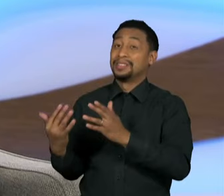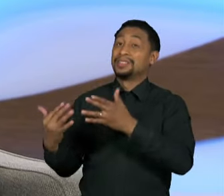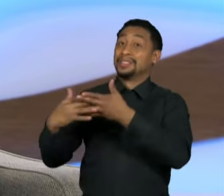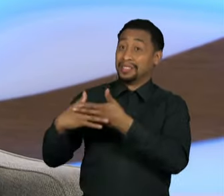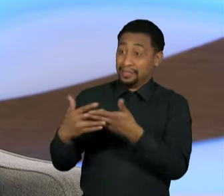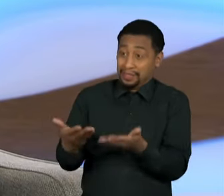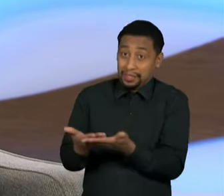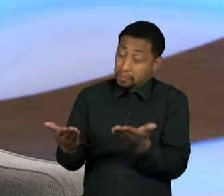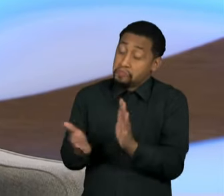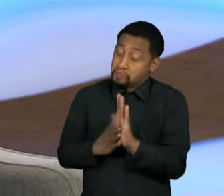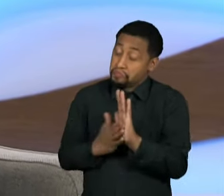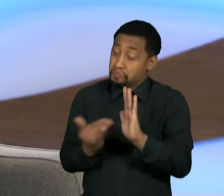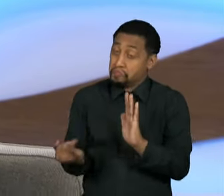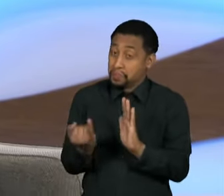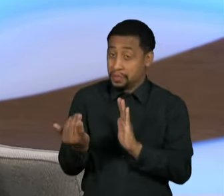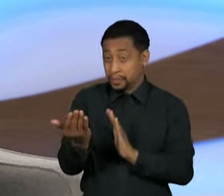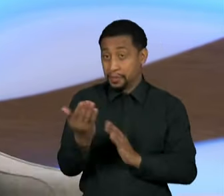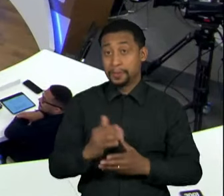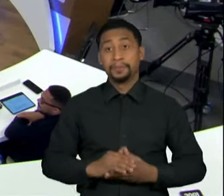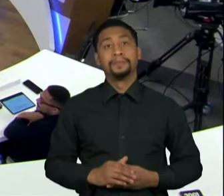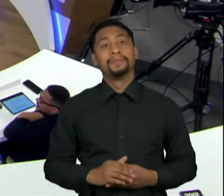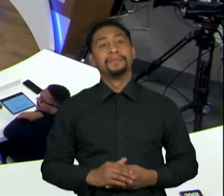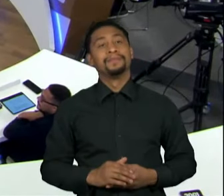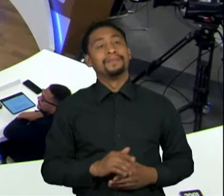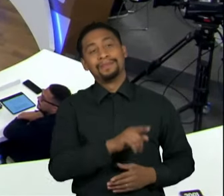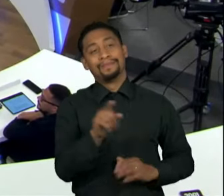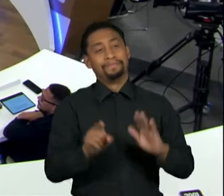that you raised. Gabriela tinha pedido.